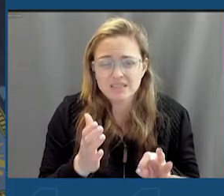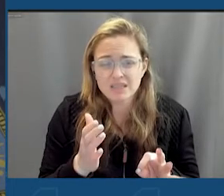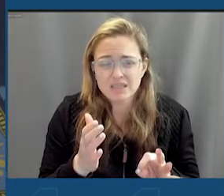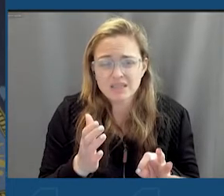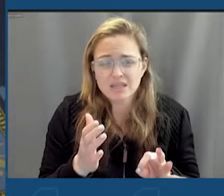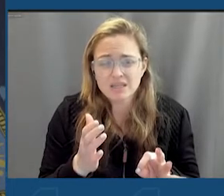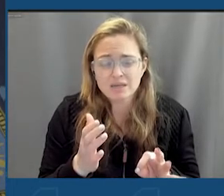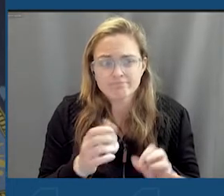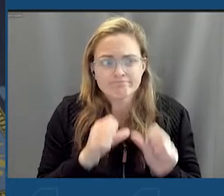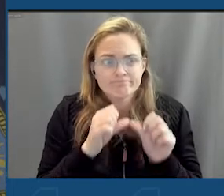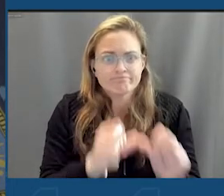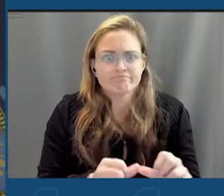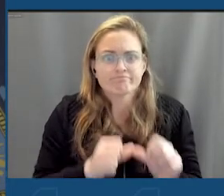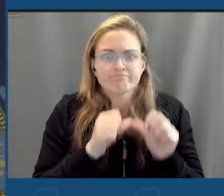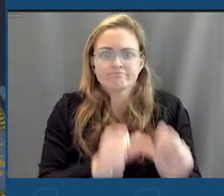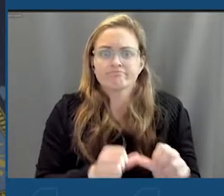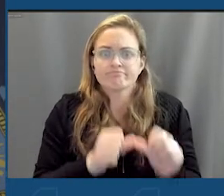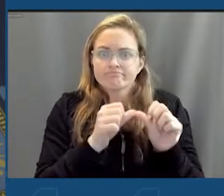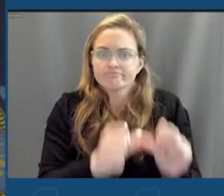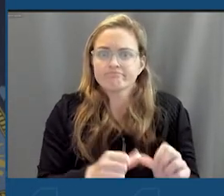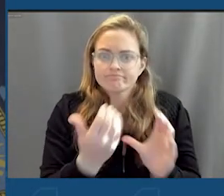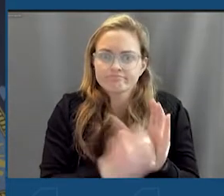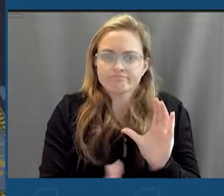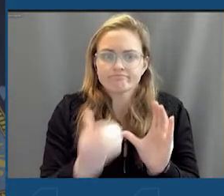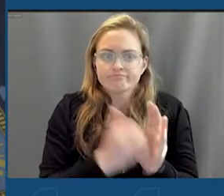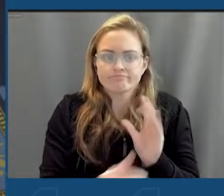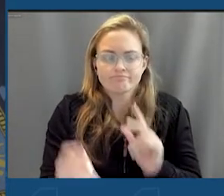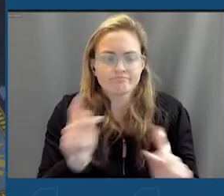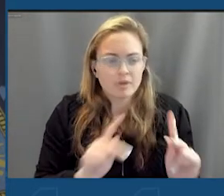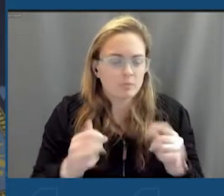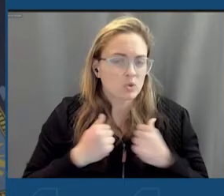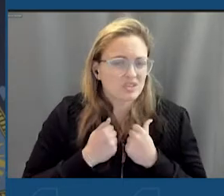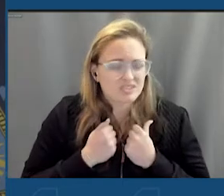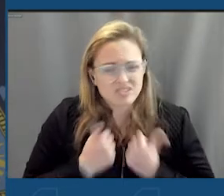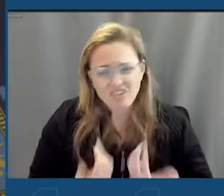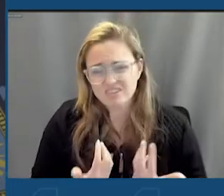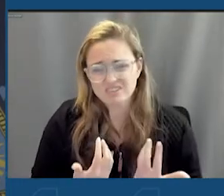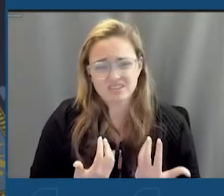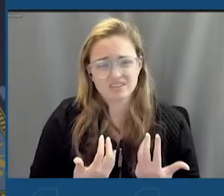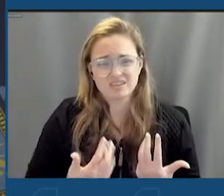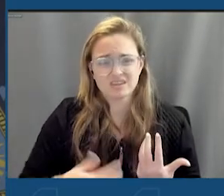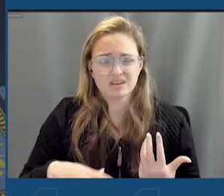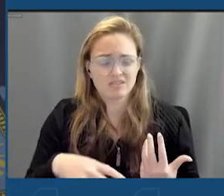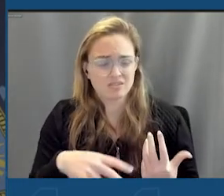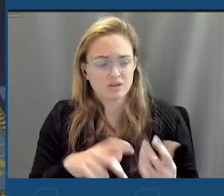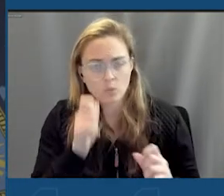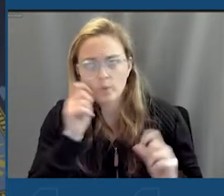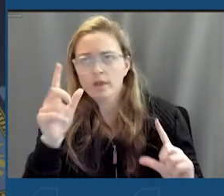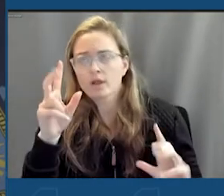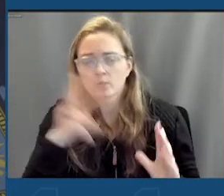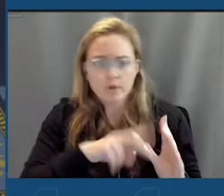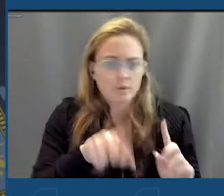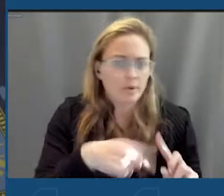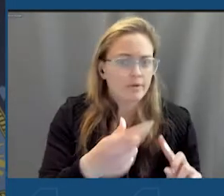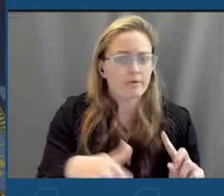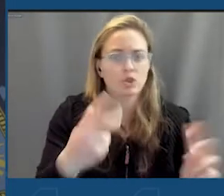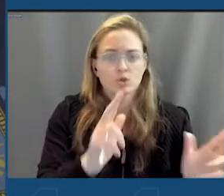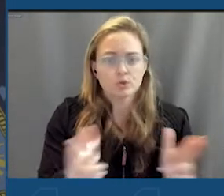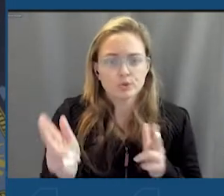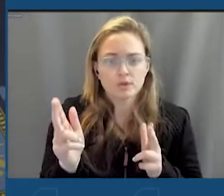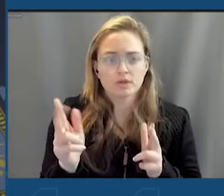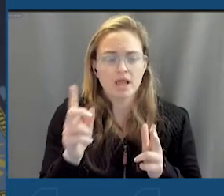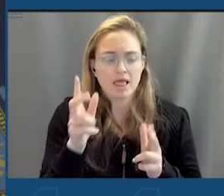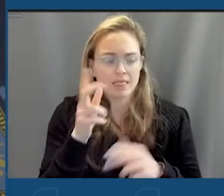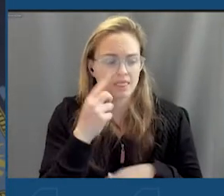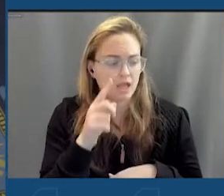unrelenting. People are just getting so exhausted of having to read about another mass shooting. I think I heard that there